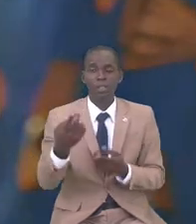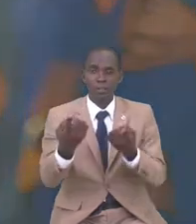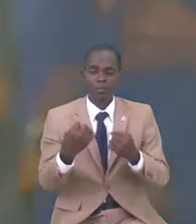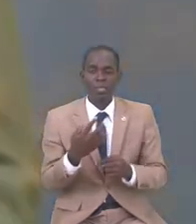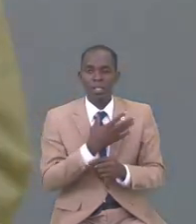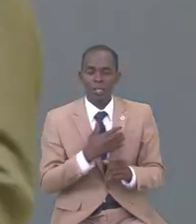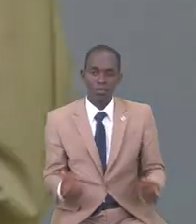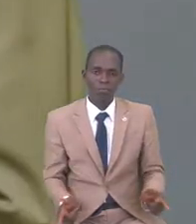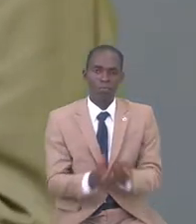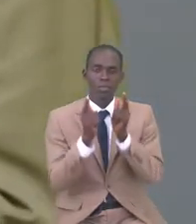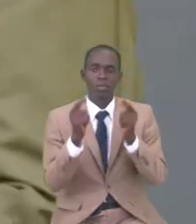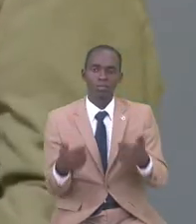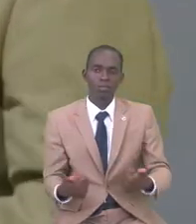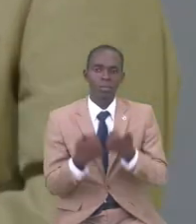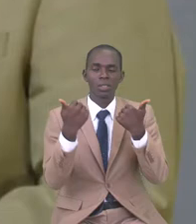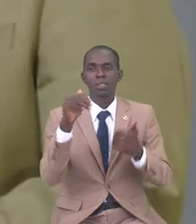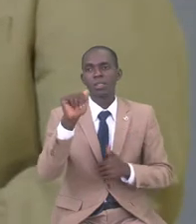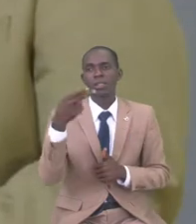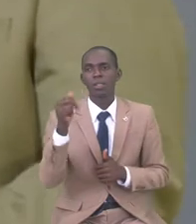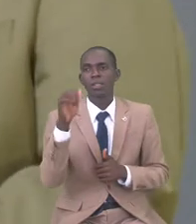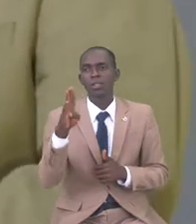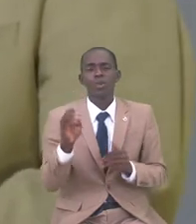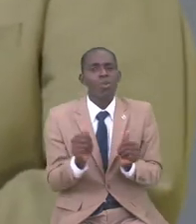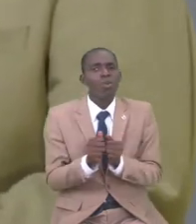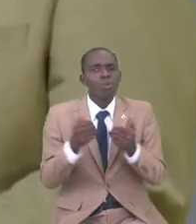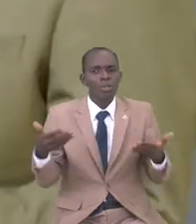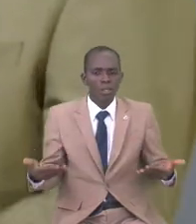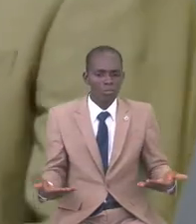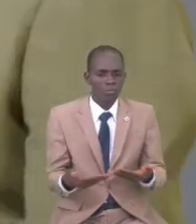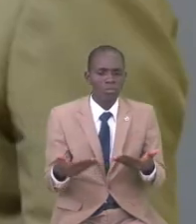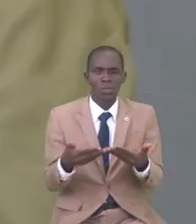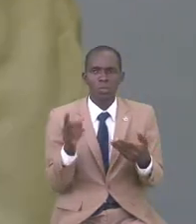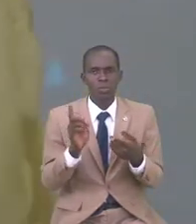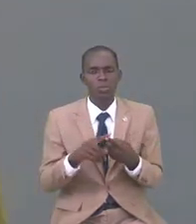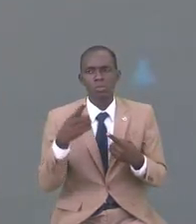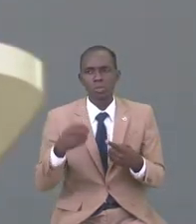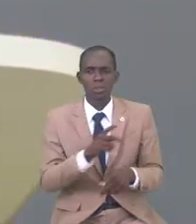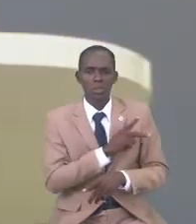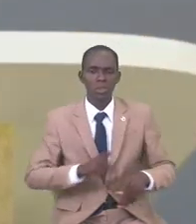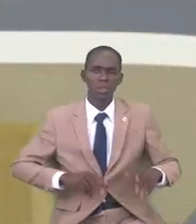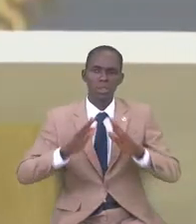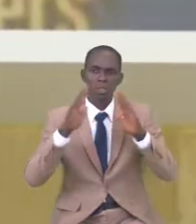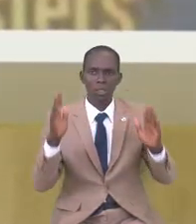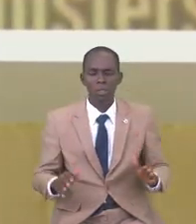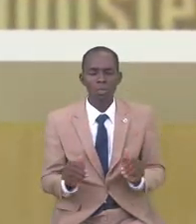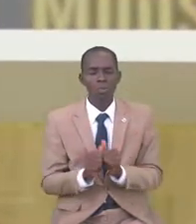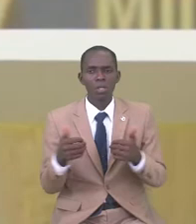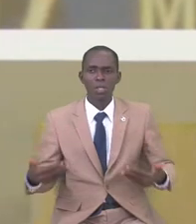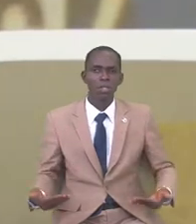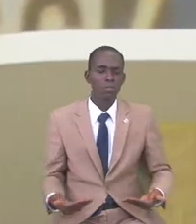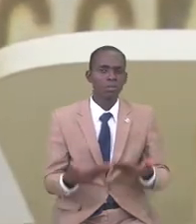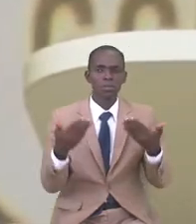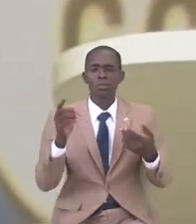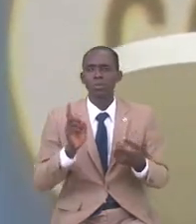Ahab," without any introduction to the palace, without any introduction to royalty, and